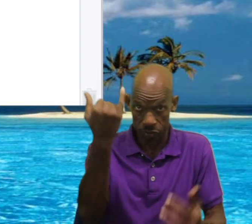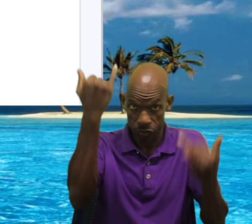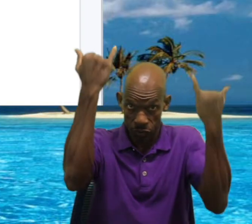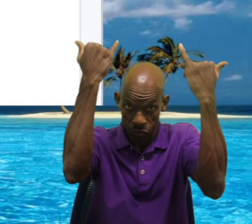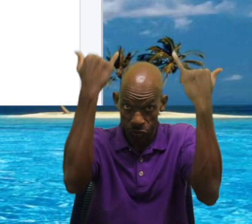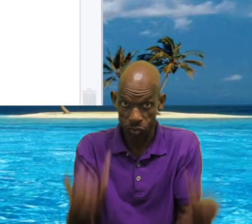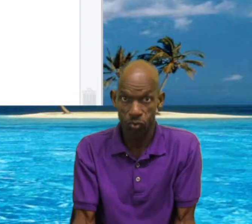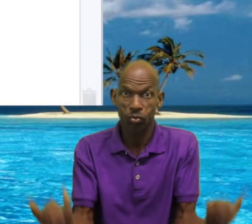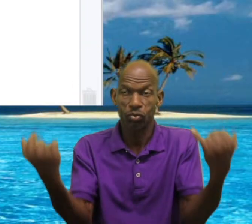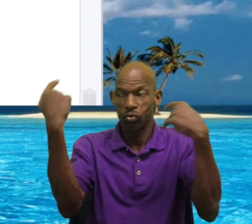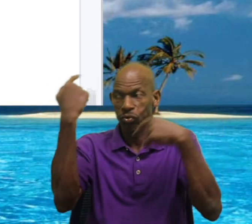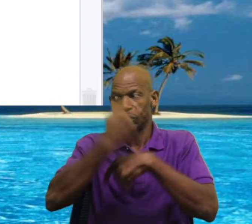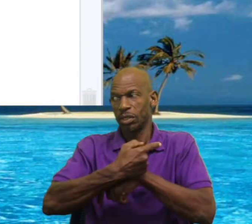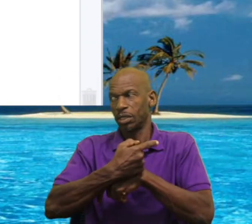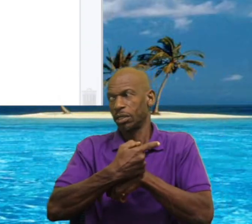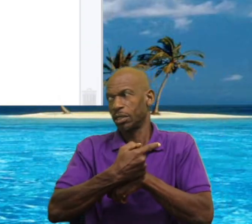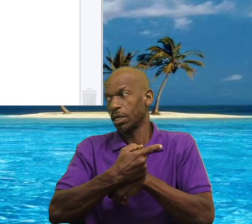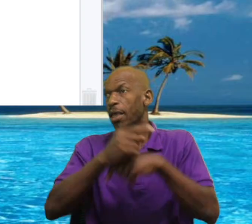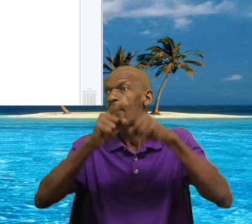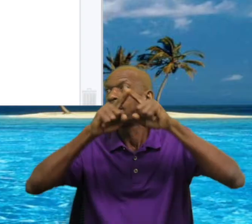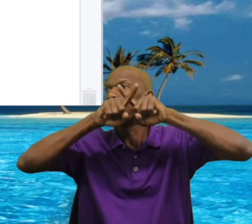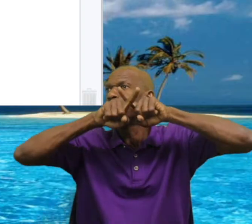And everybody know the sign for but.